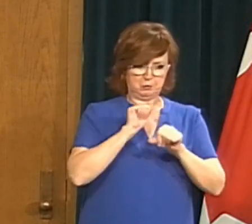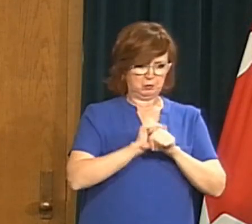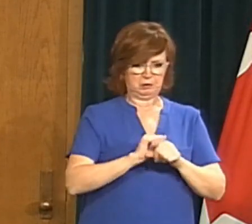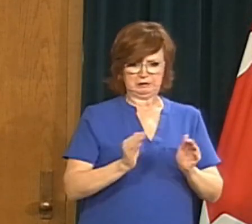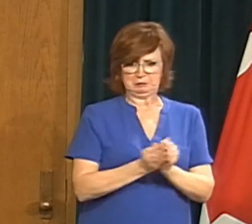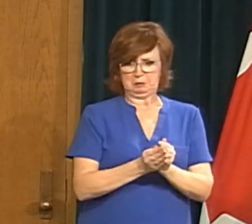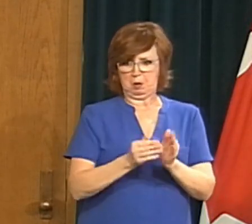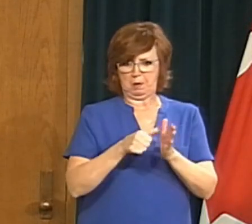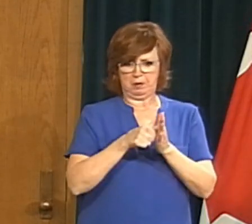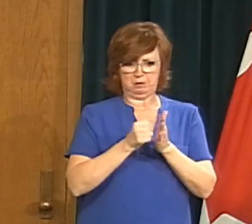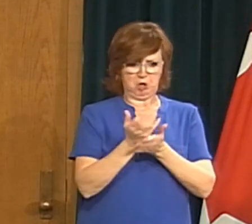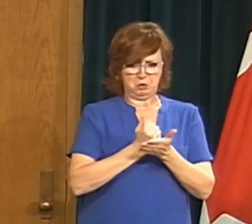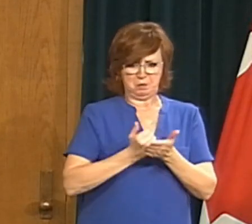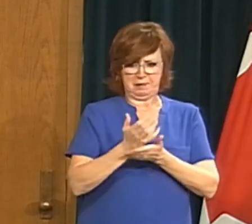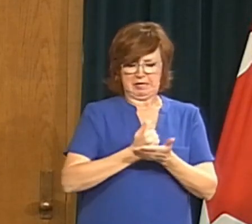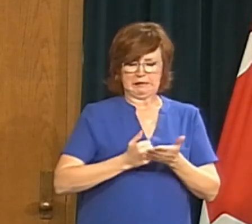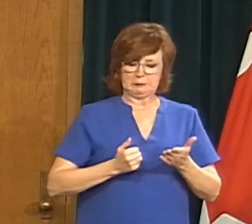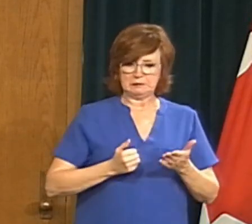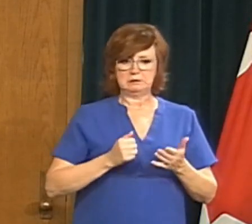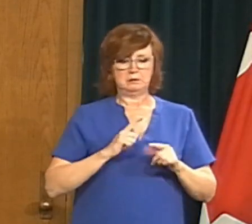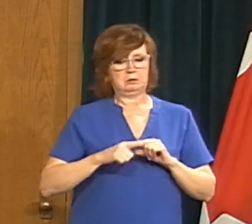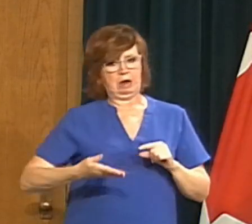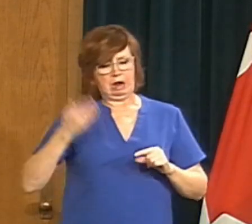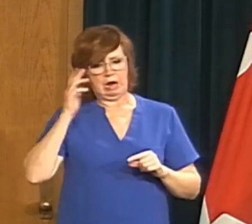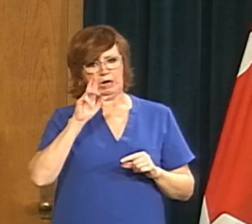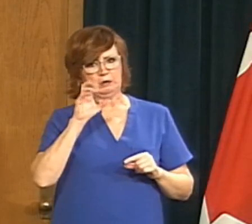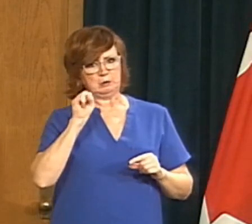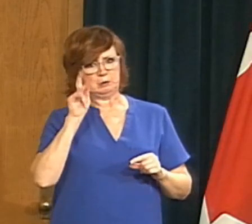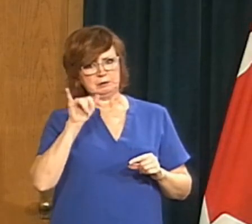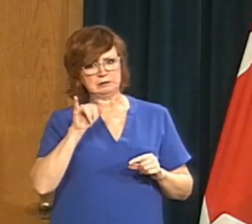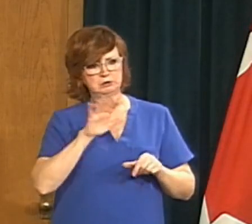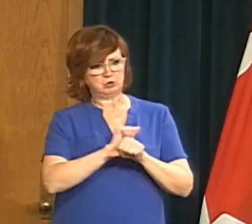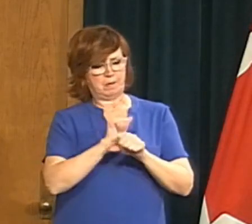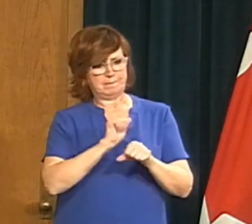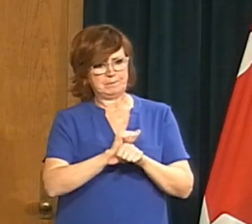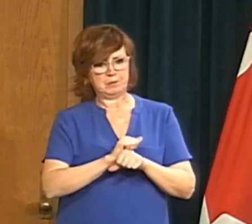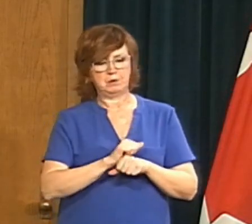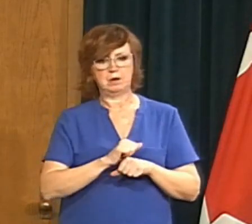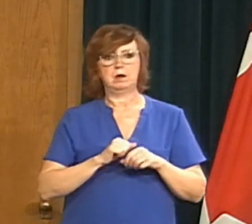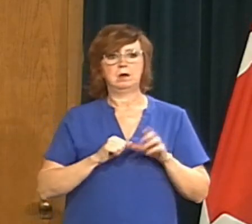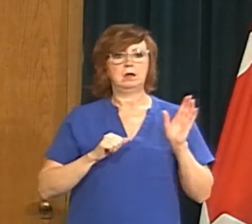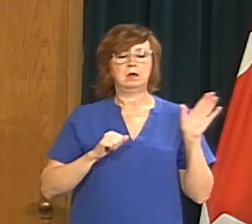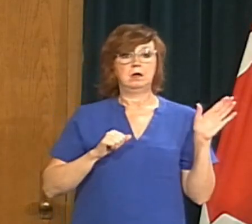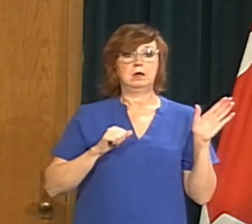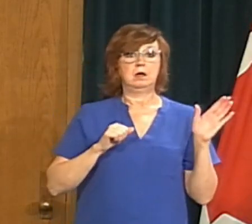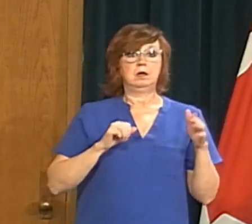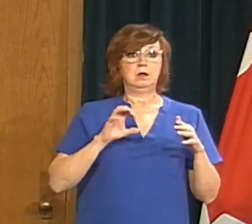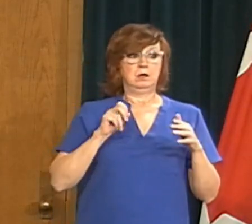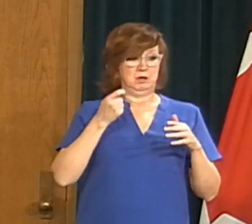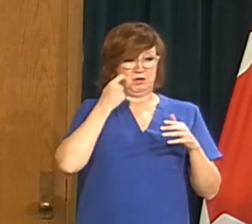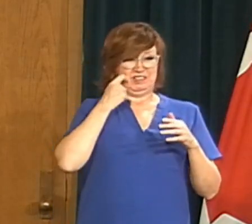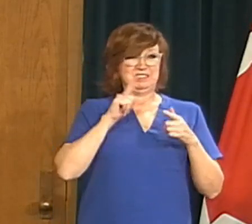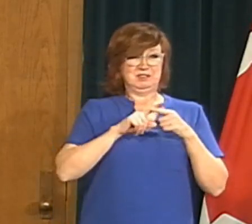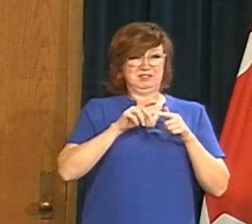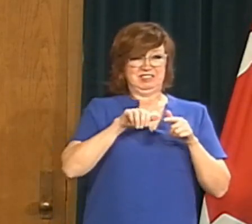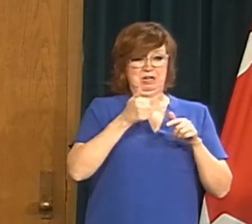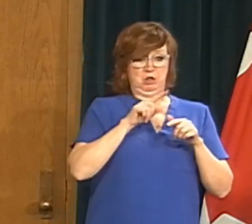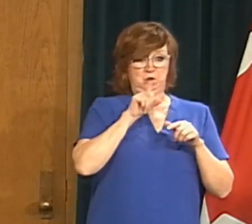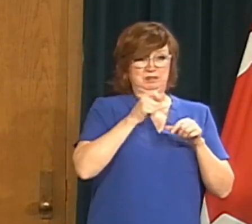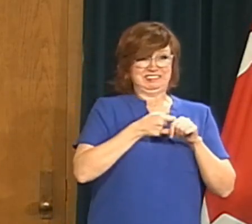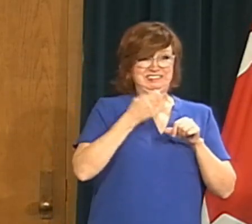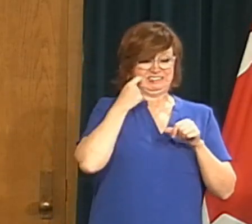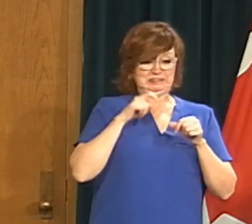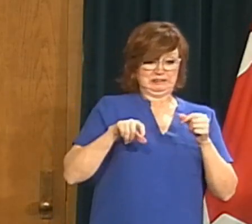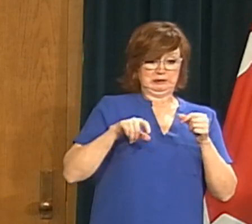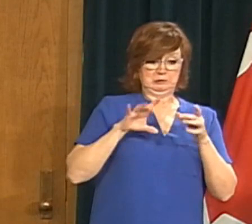underpaid and that are facing more risks because of the pandemic? So going back to the previous question of how, as we